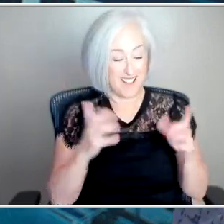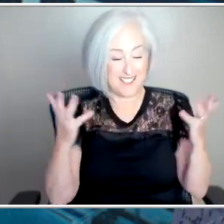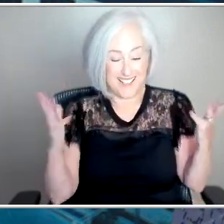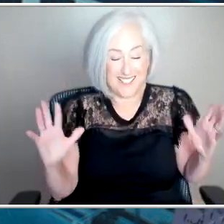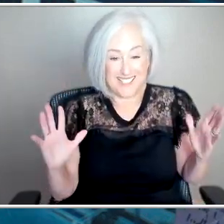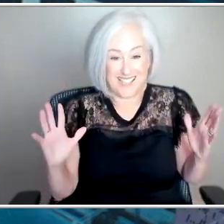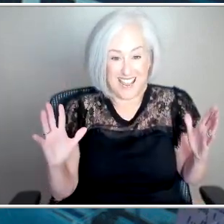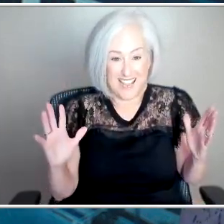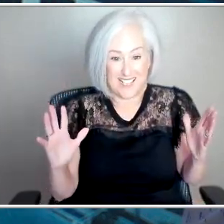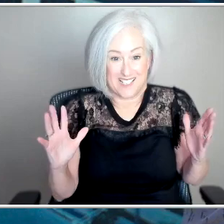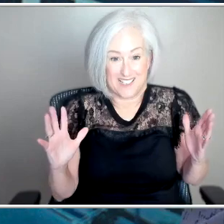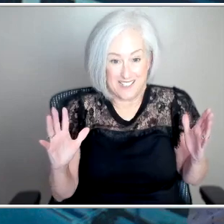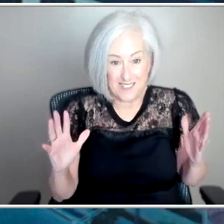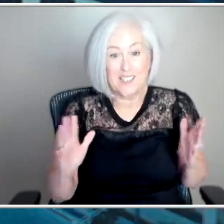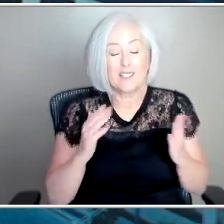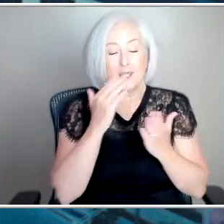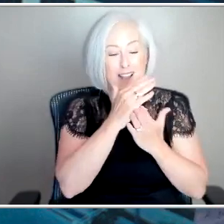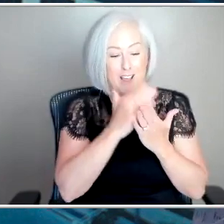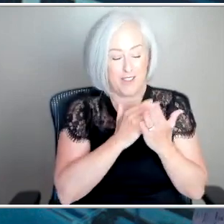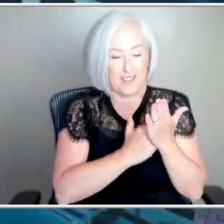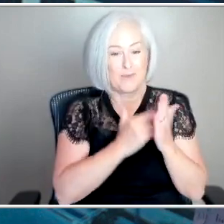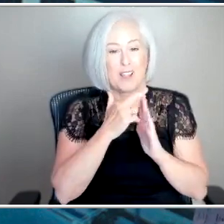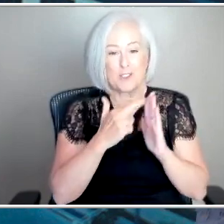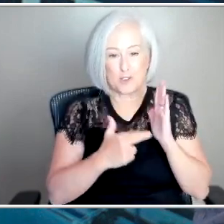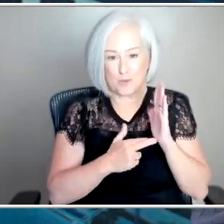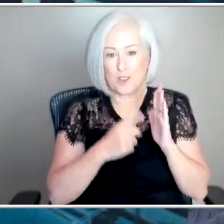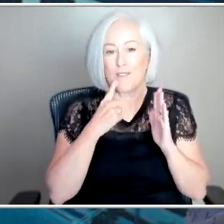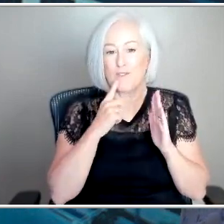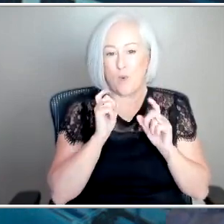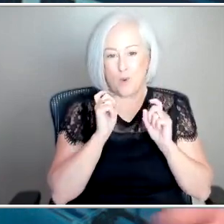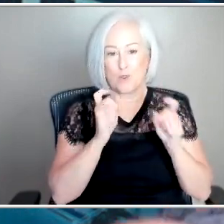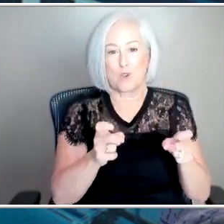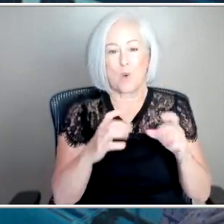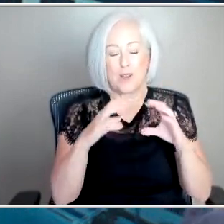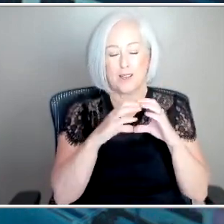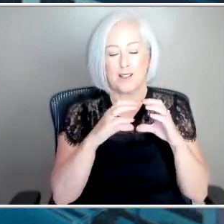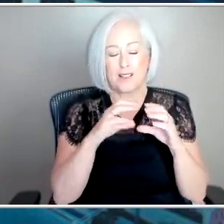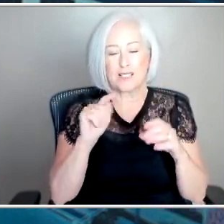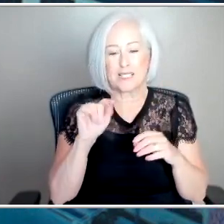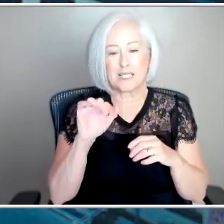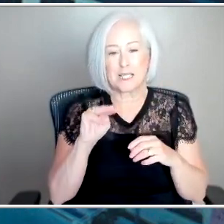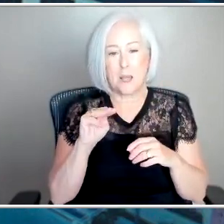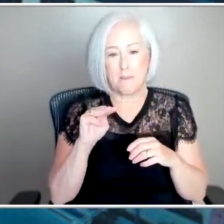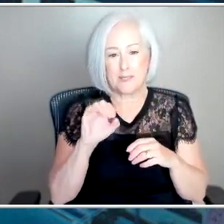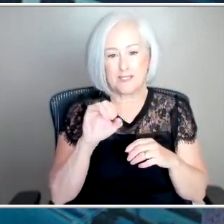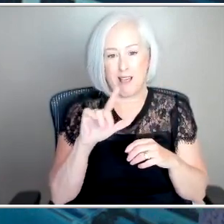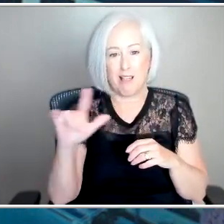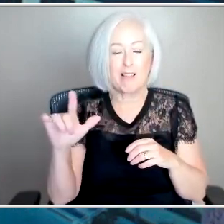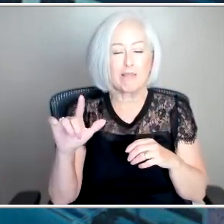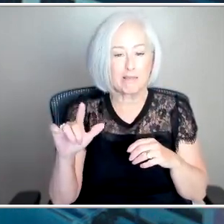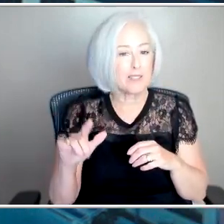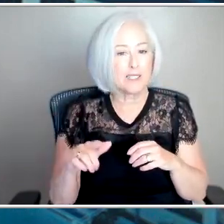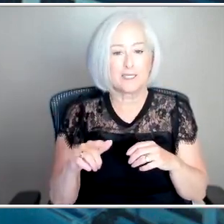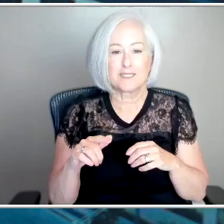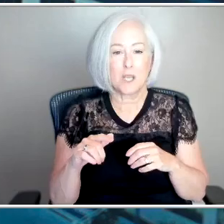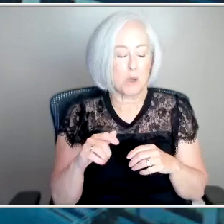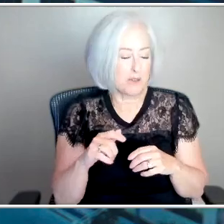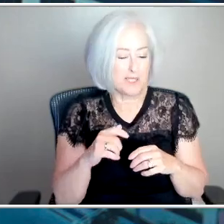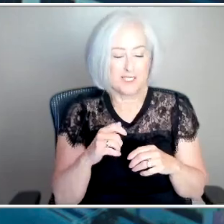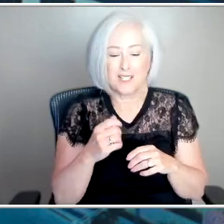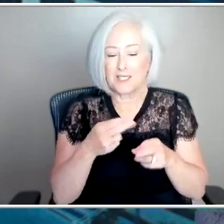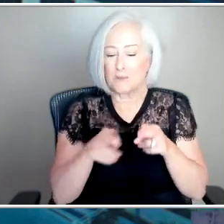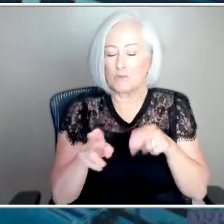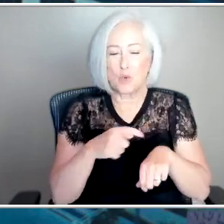it's just a couple of hours of your time to give your cells, or, to be able to save someone's life so they can be here